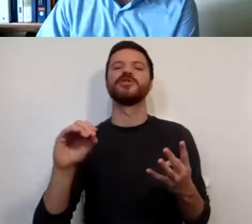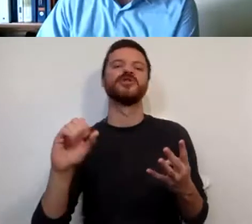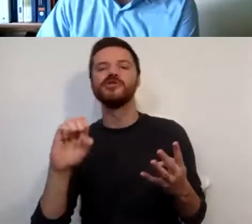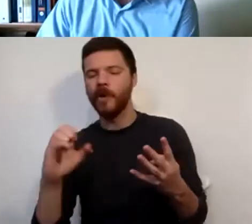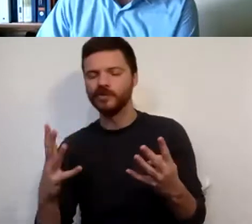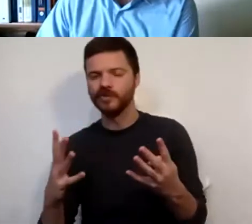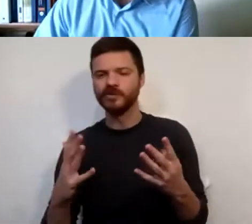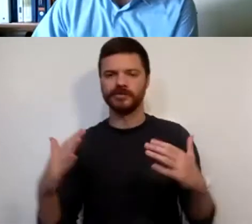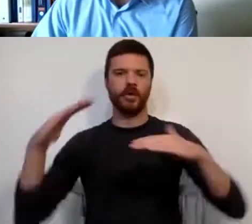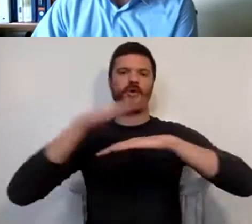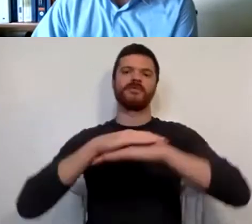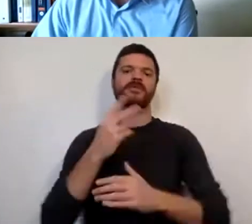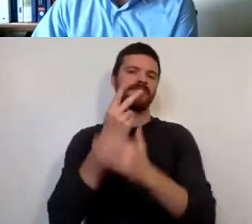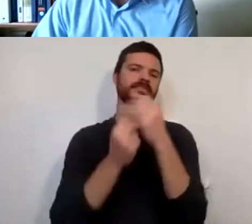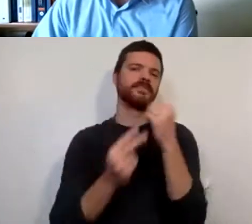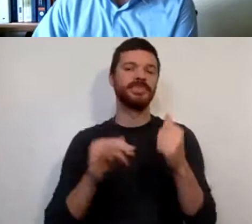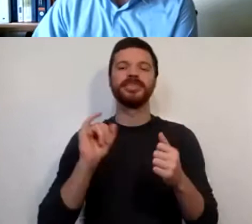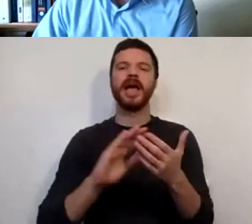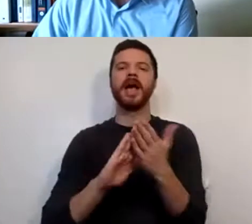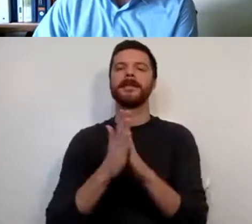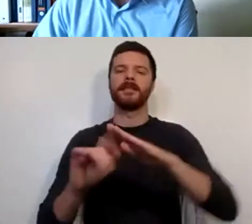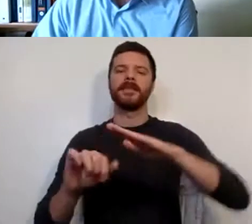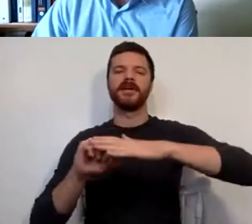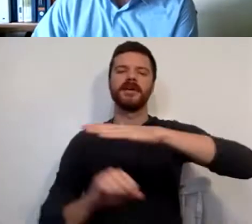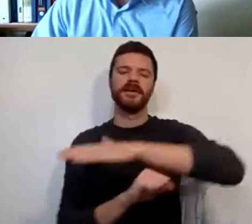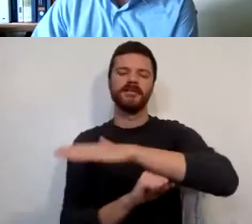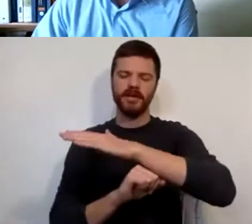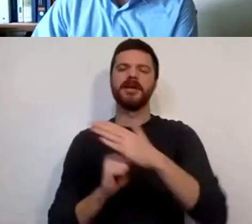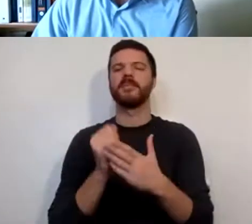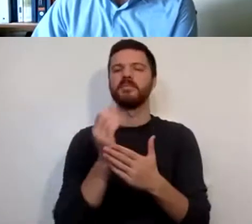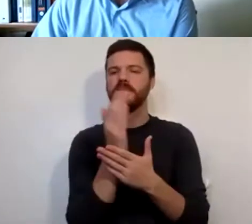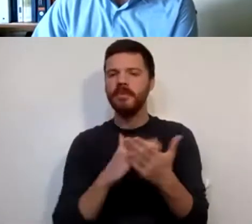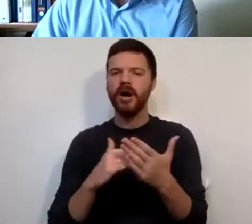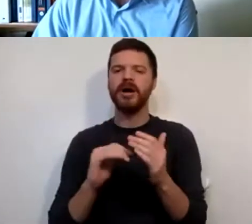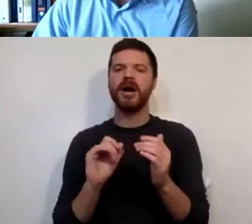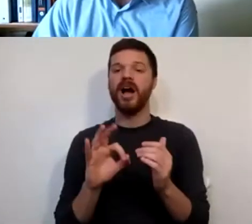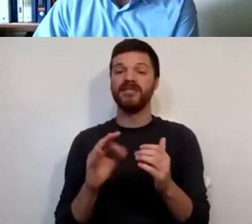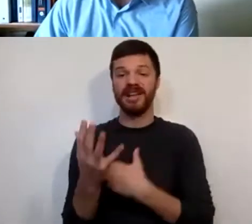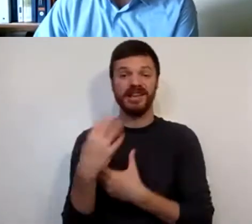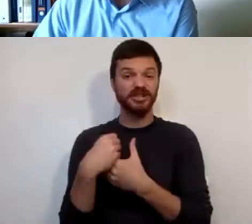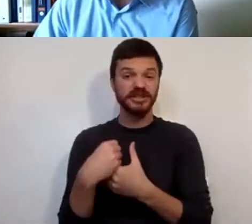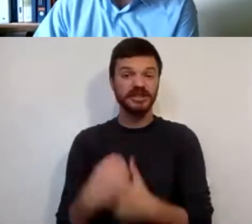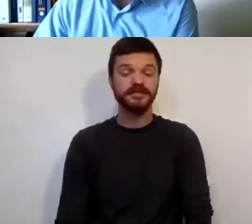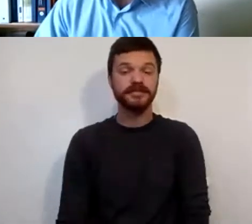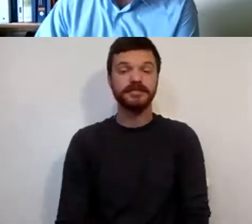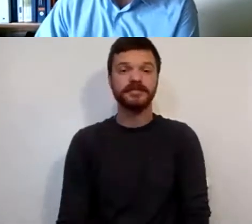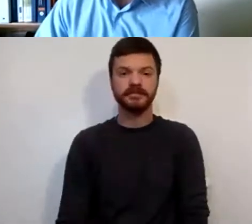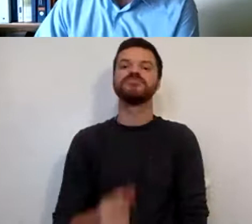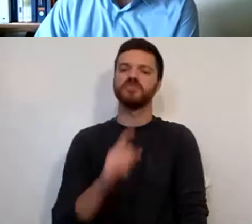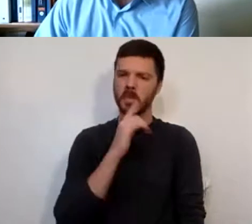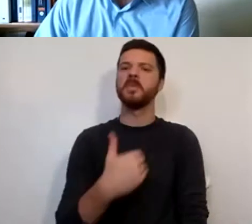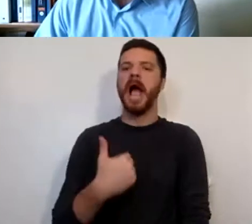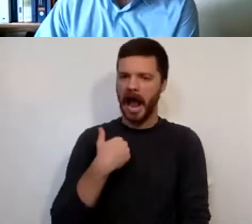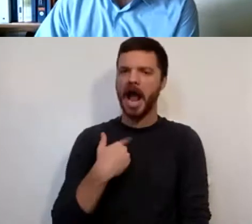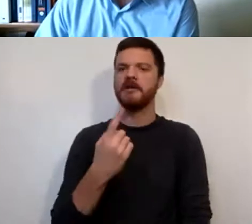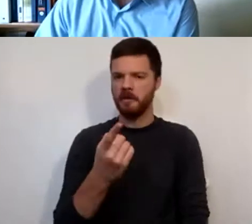it gets to kind of the fundamental elements of engagement. So you're saying, well, we're going to have a facilitator